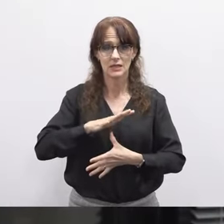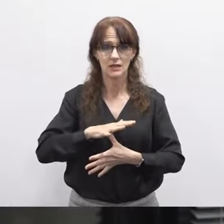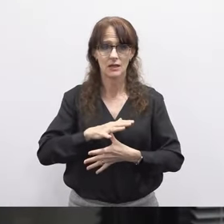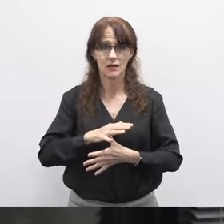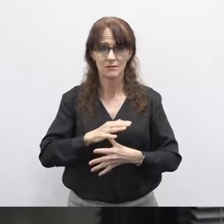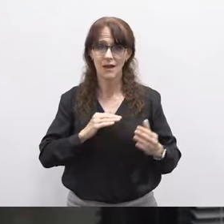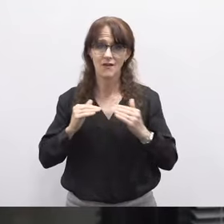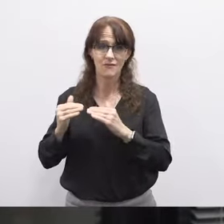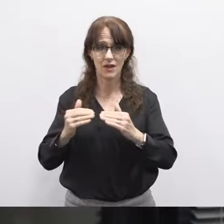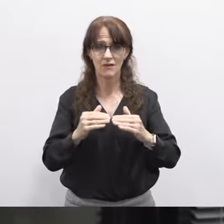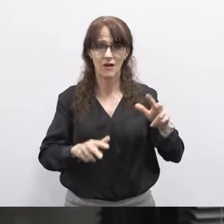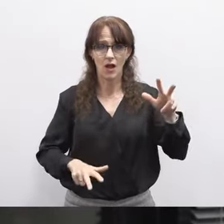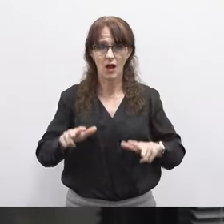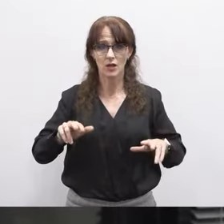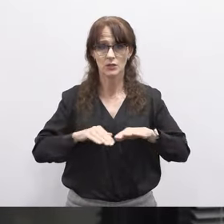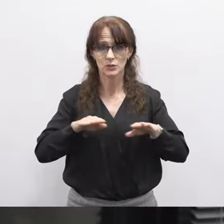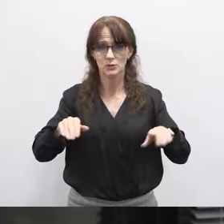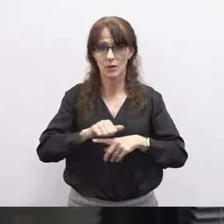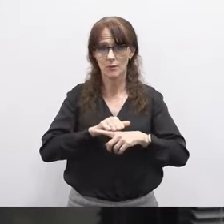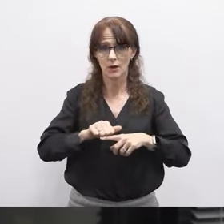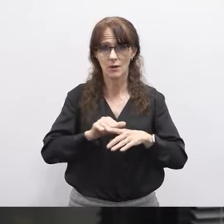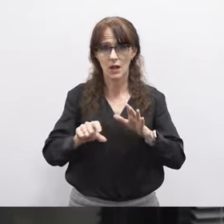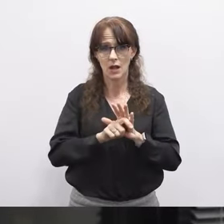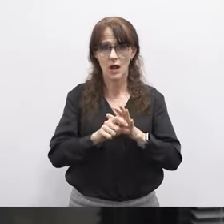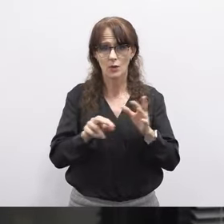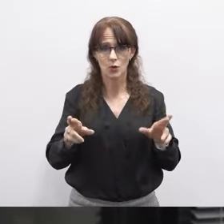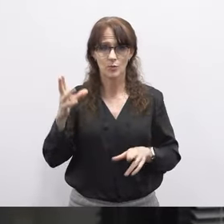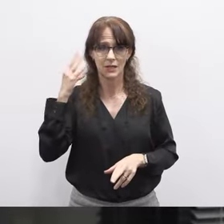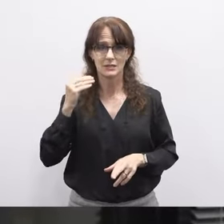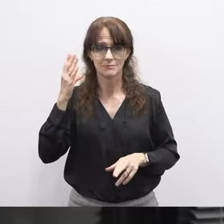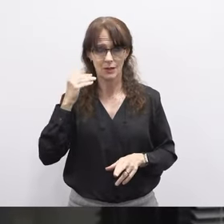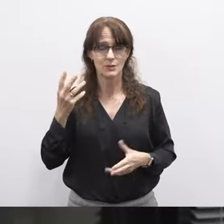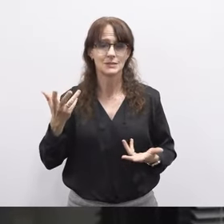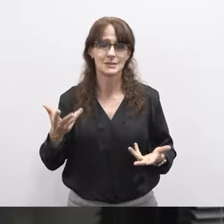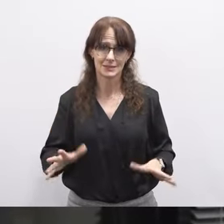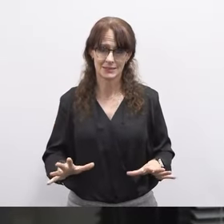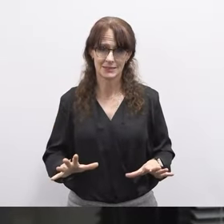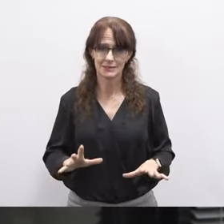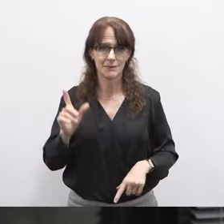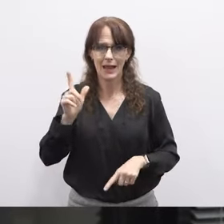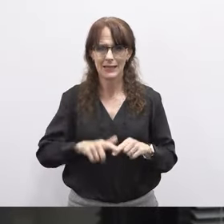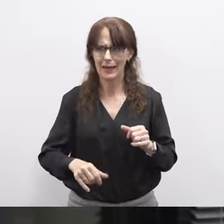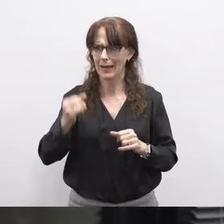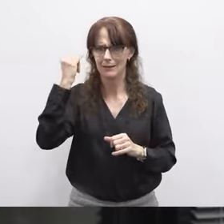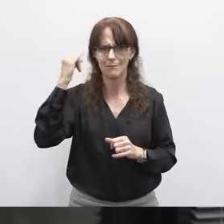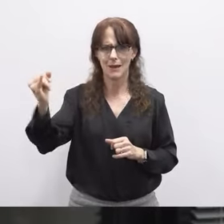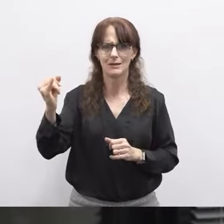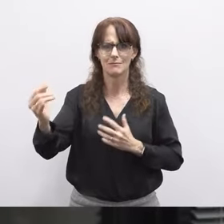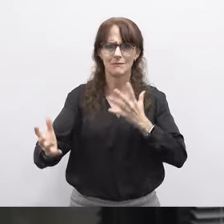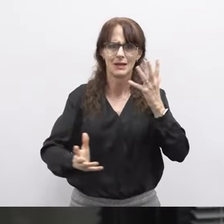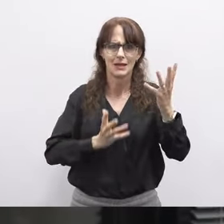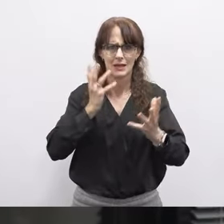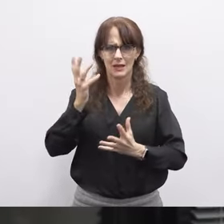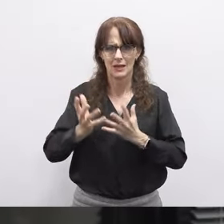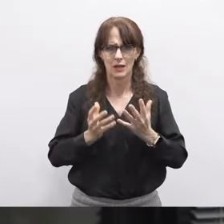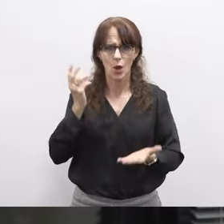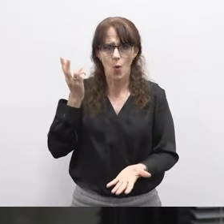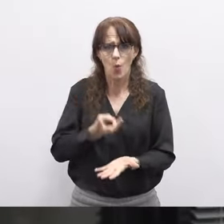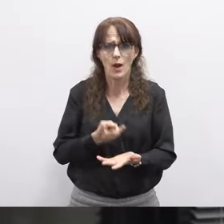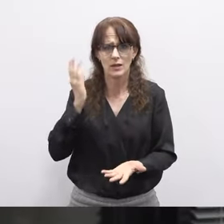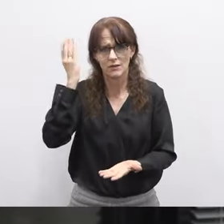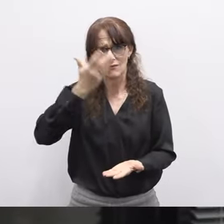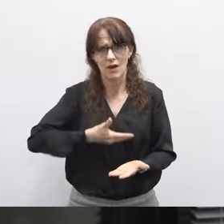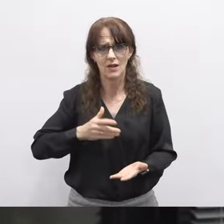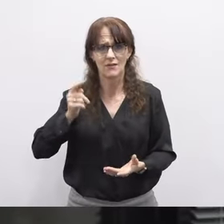fair share of awkward swim practice and locker room experiences, but I cannot imagine my embarrassment if it were witnessed in front